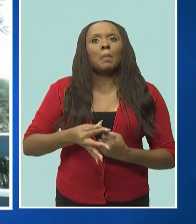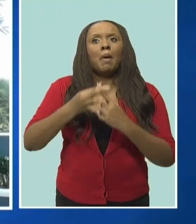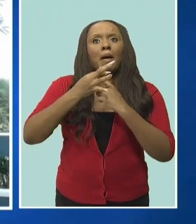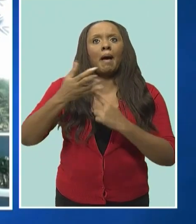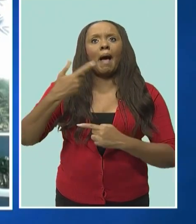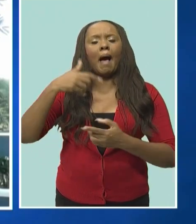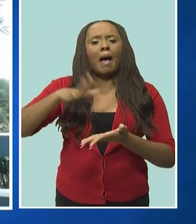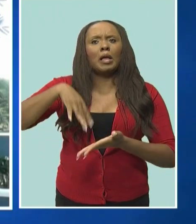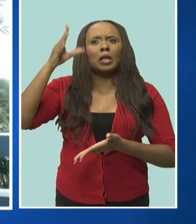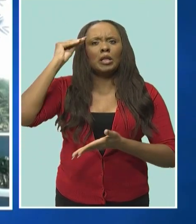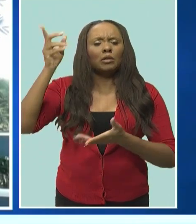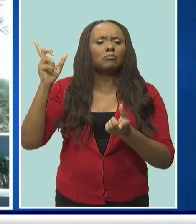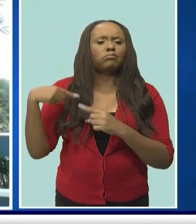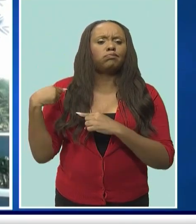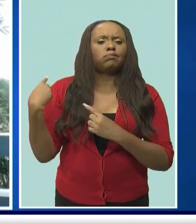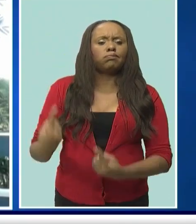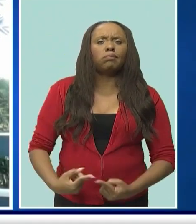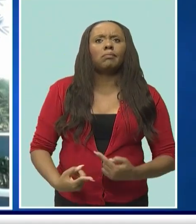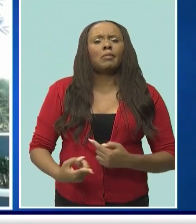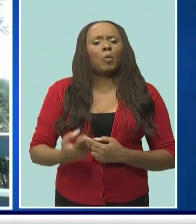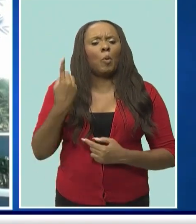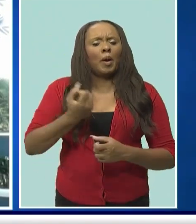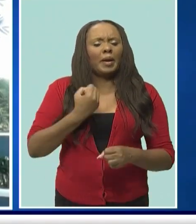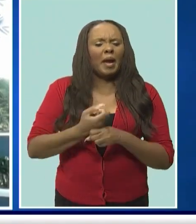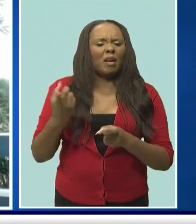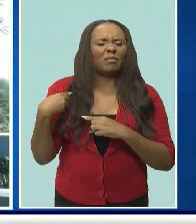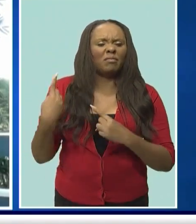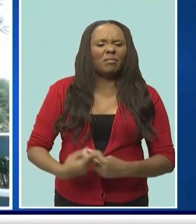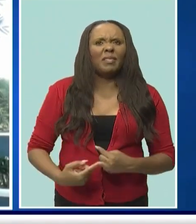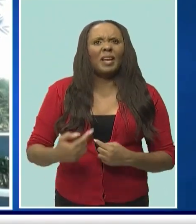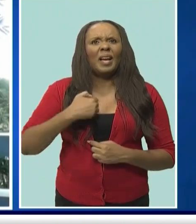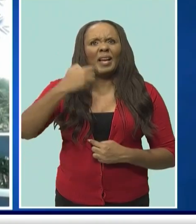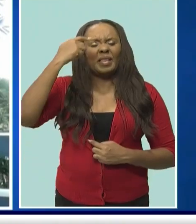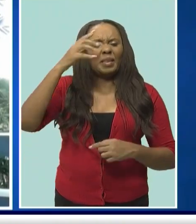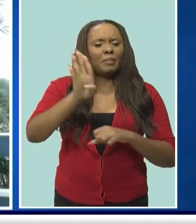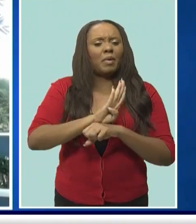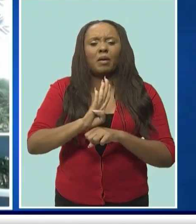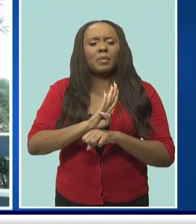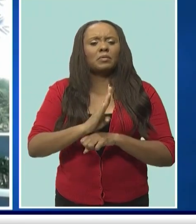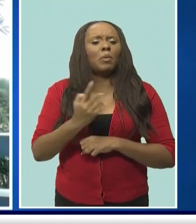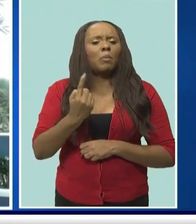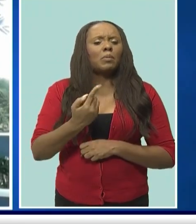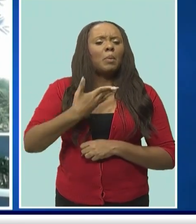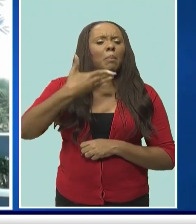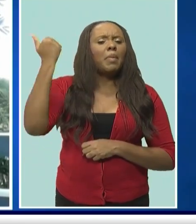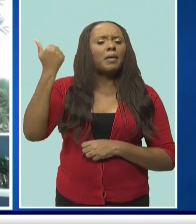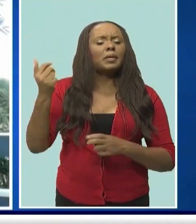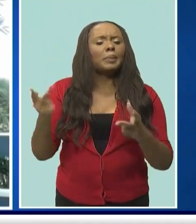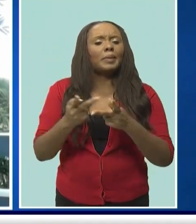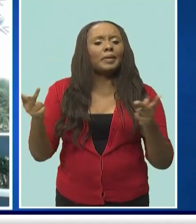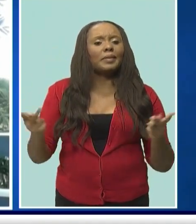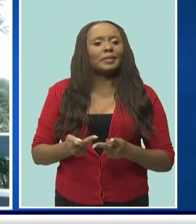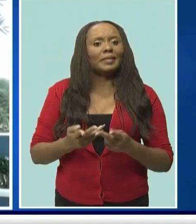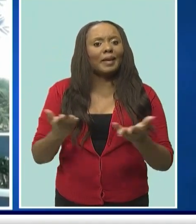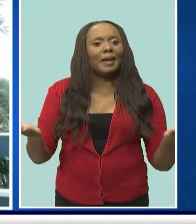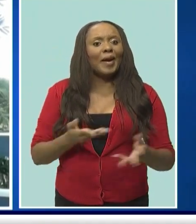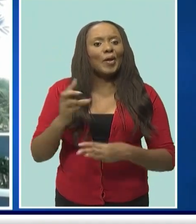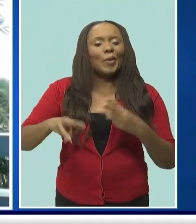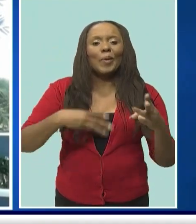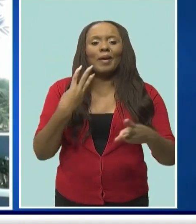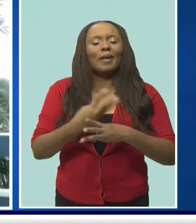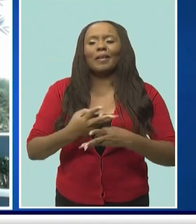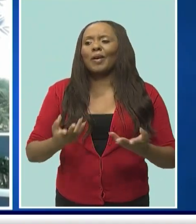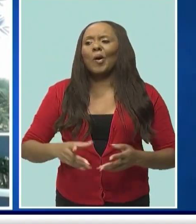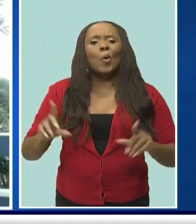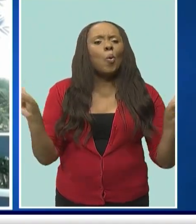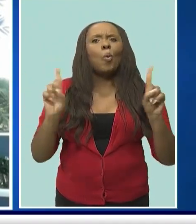the last year is that I think it must be one of the best places in the world, truly, because where on earth can you